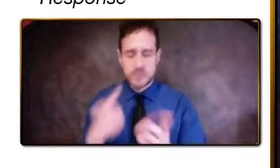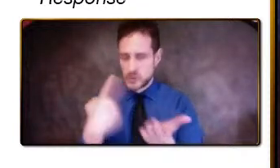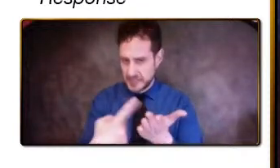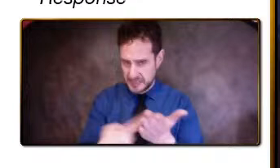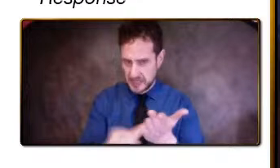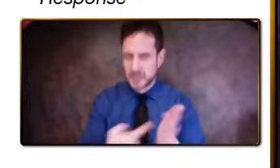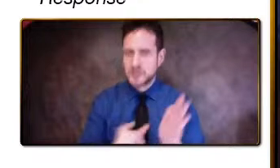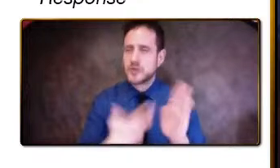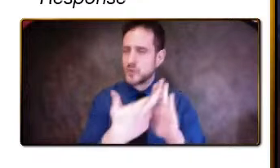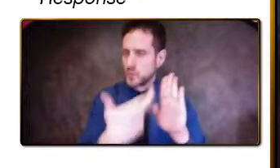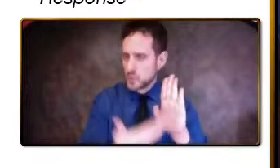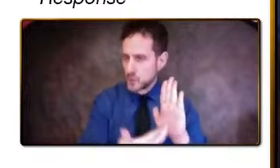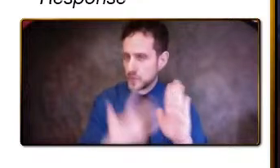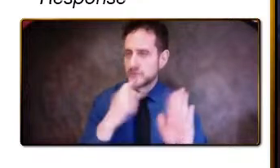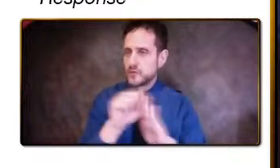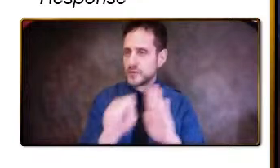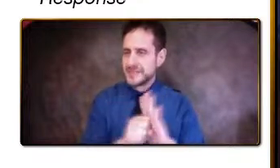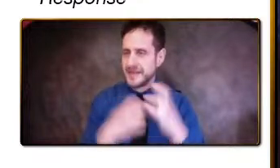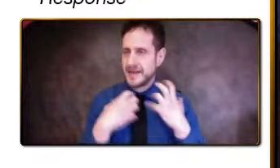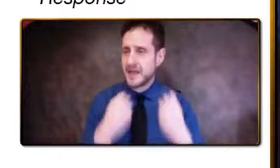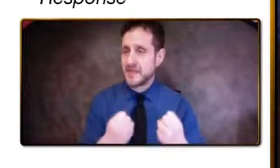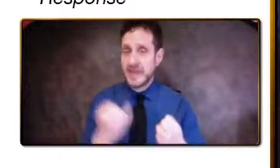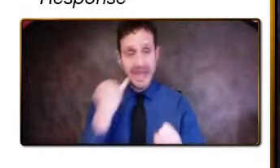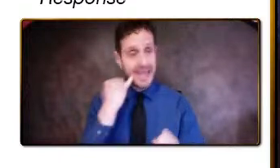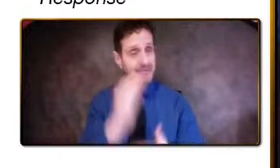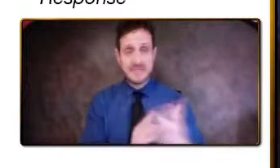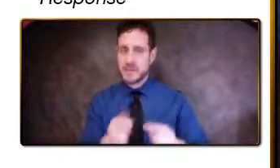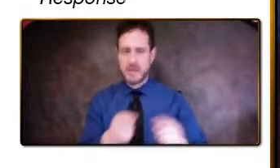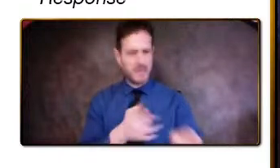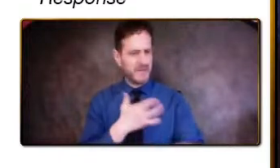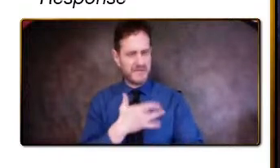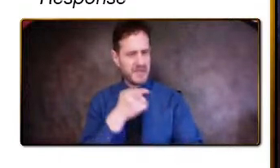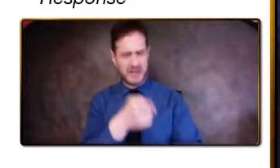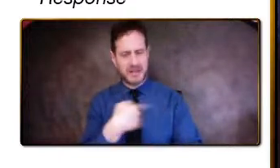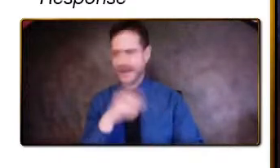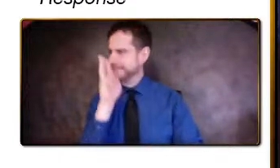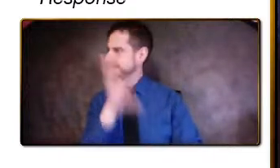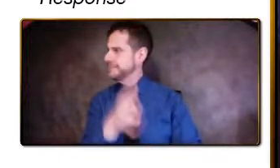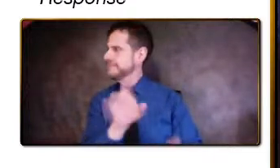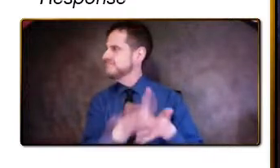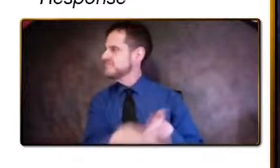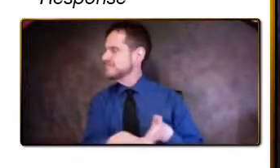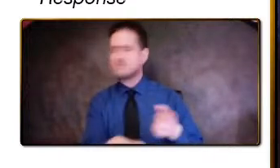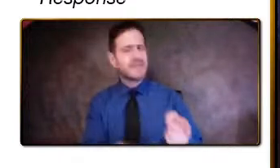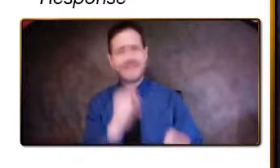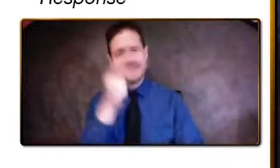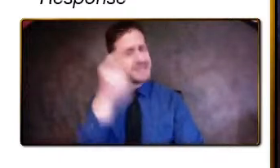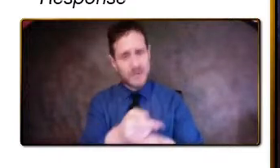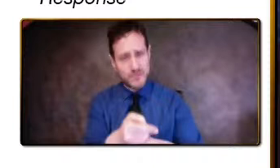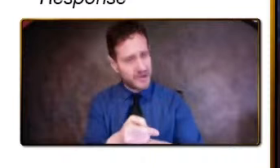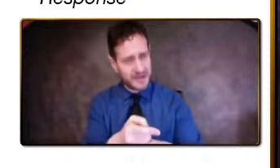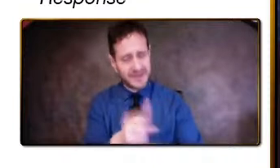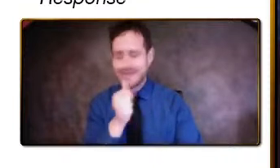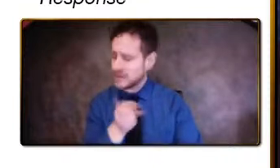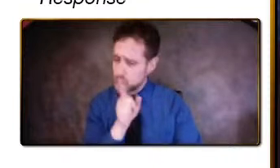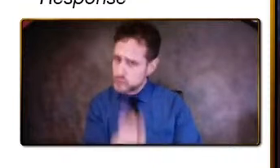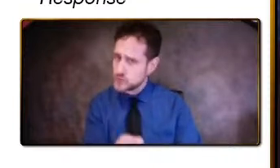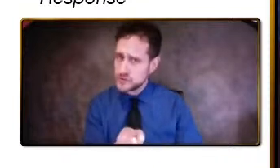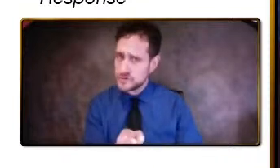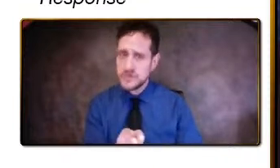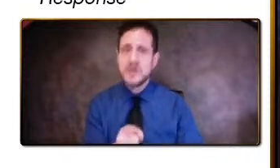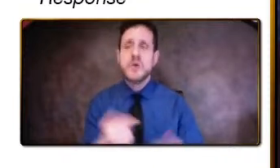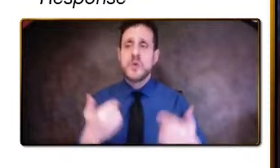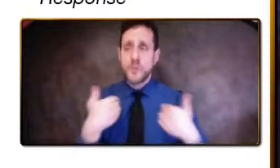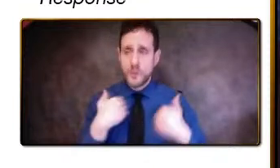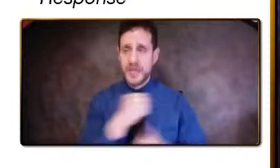The idea that people didn't feel like they had input, that's just not accurate. I mean, we had staff every